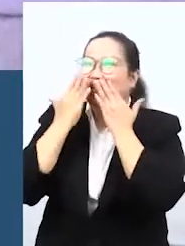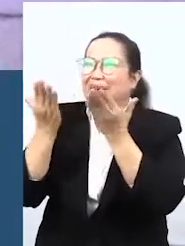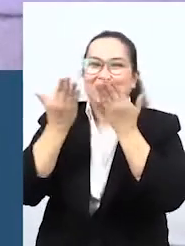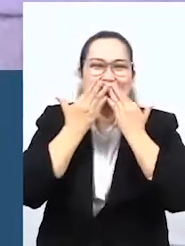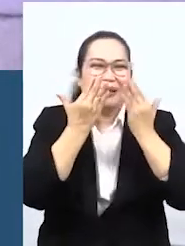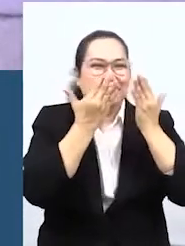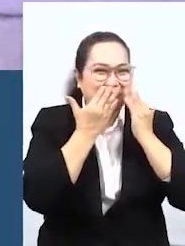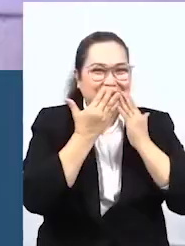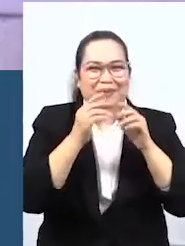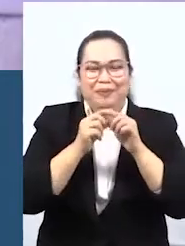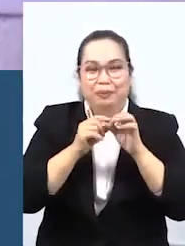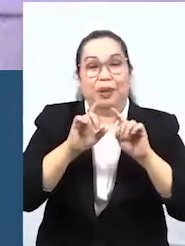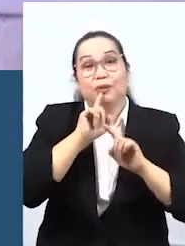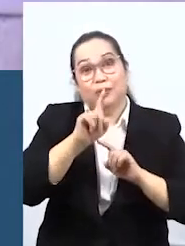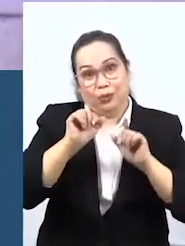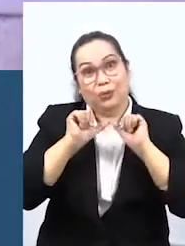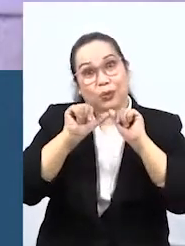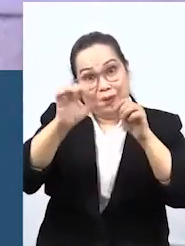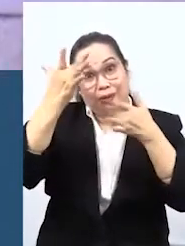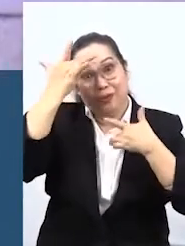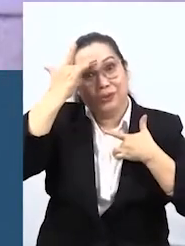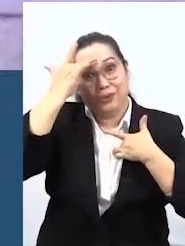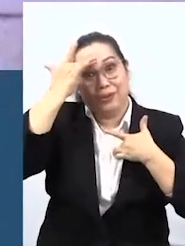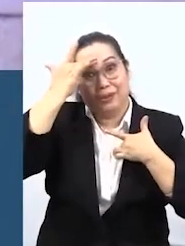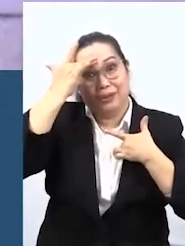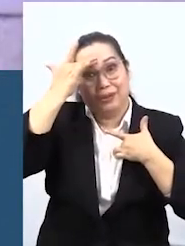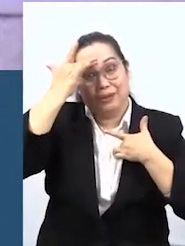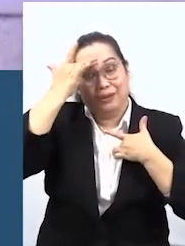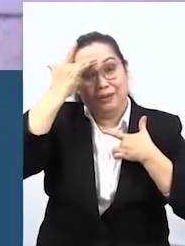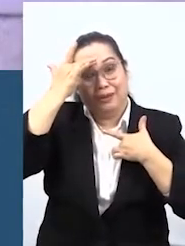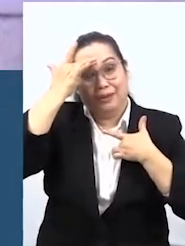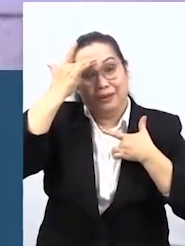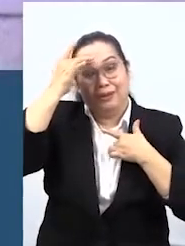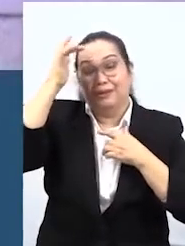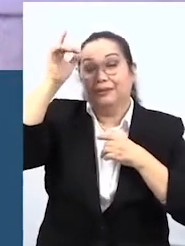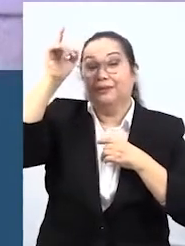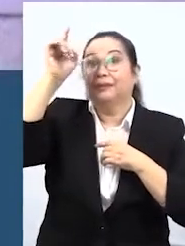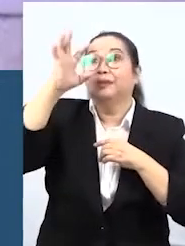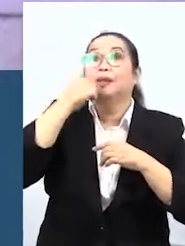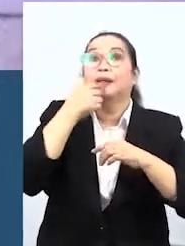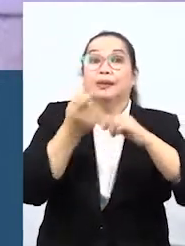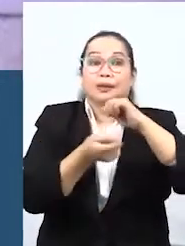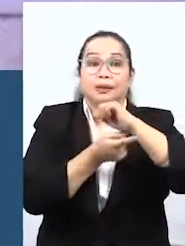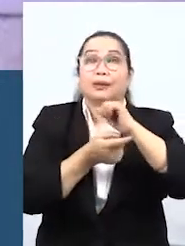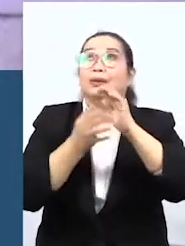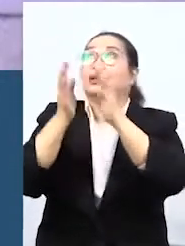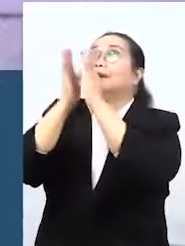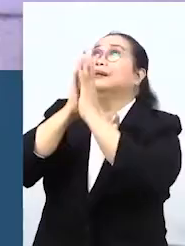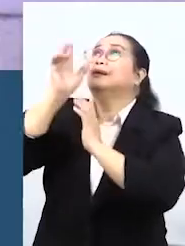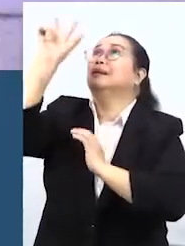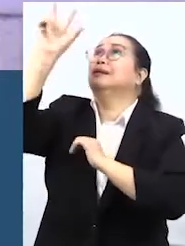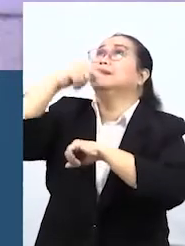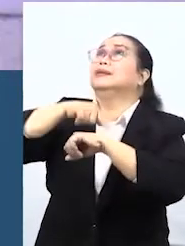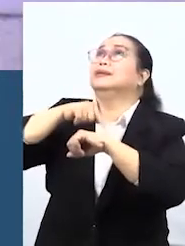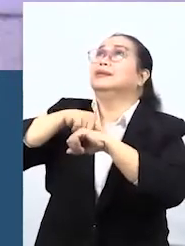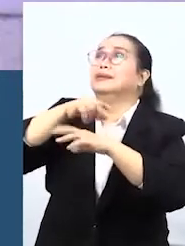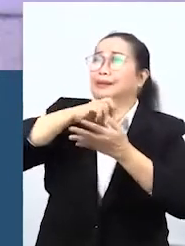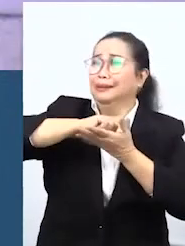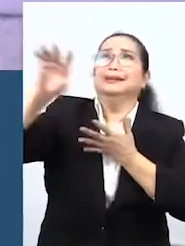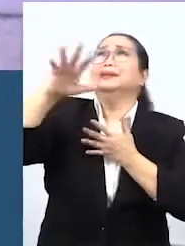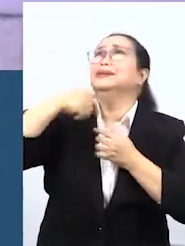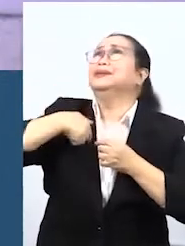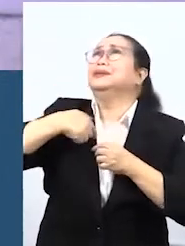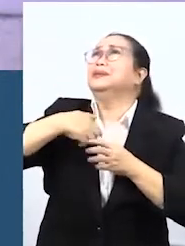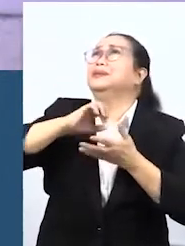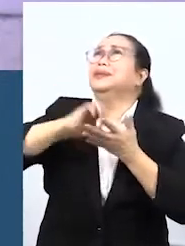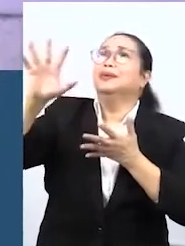But maybe you know Paul says the apostle Paul says I ask the Lord three times to remove this but